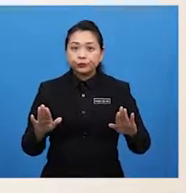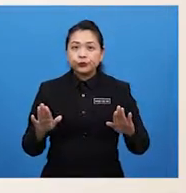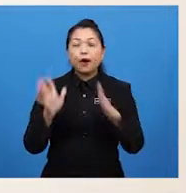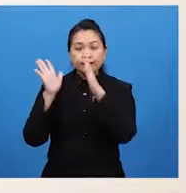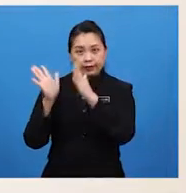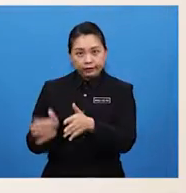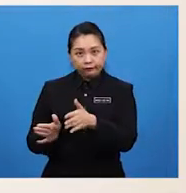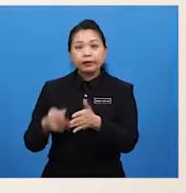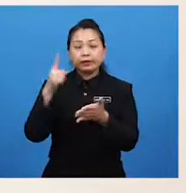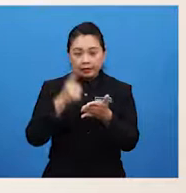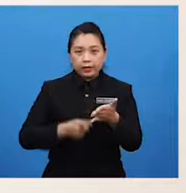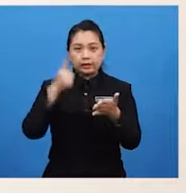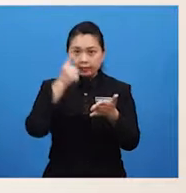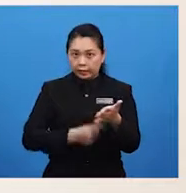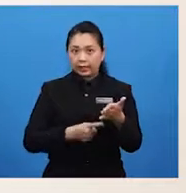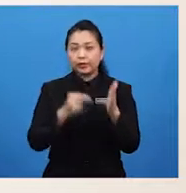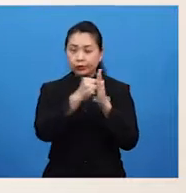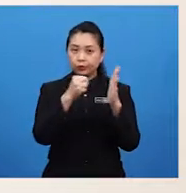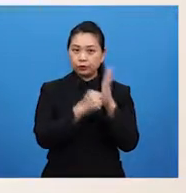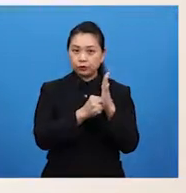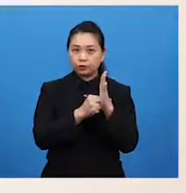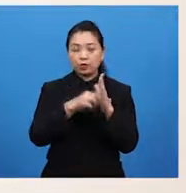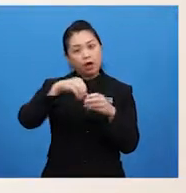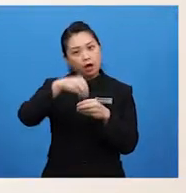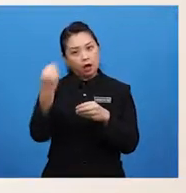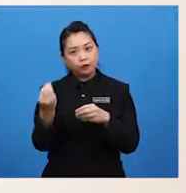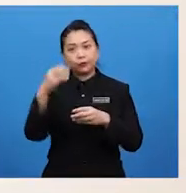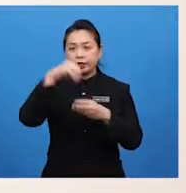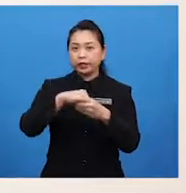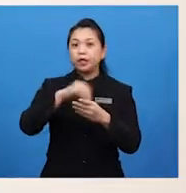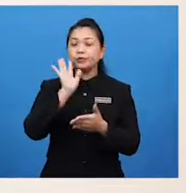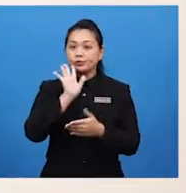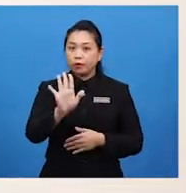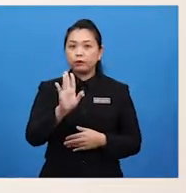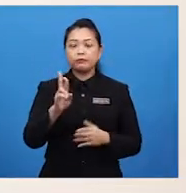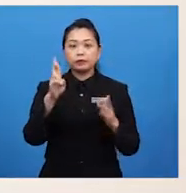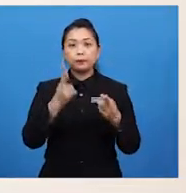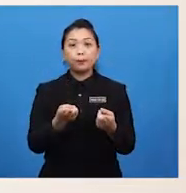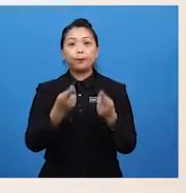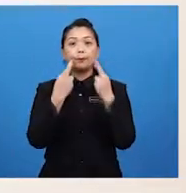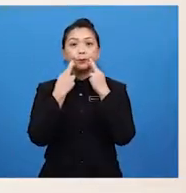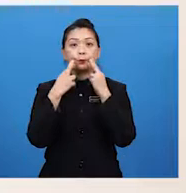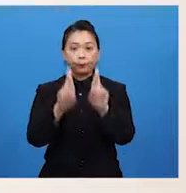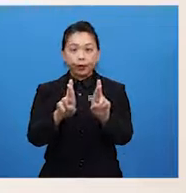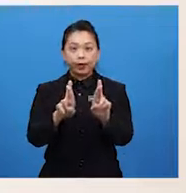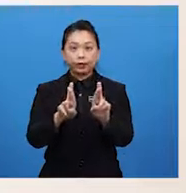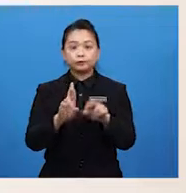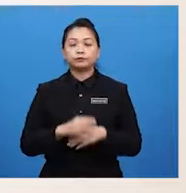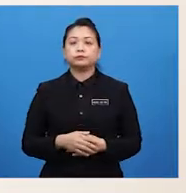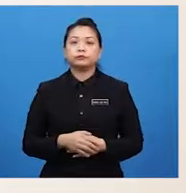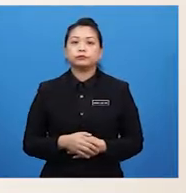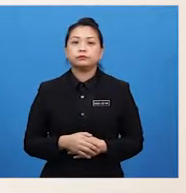any of the notes out in your reply. This is to ensure that you do not lose